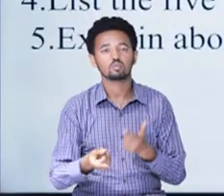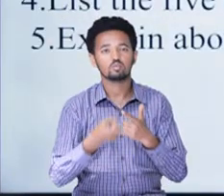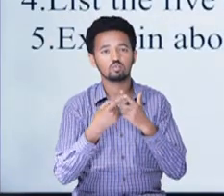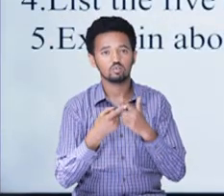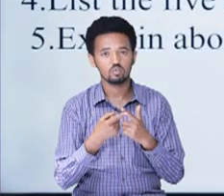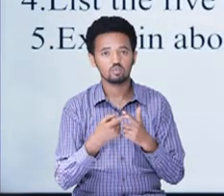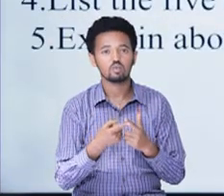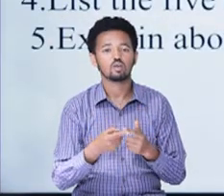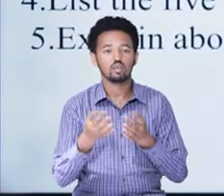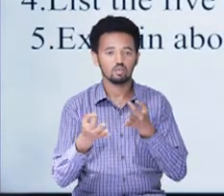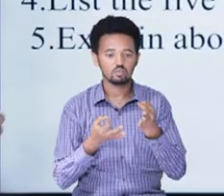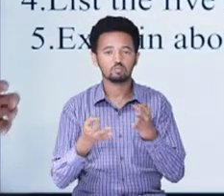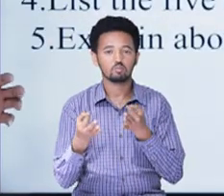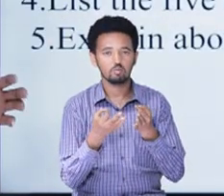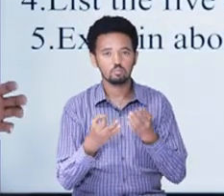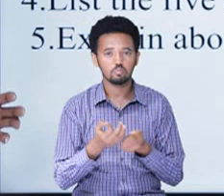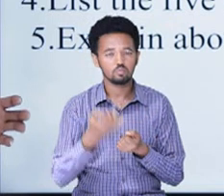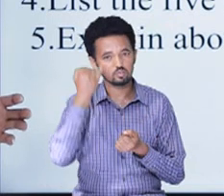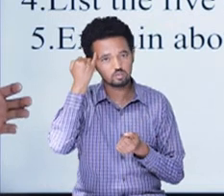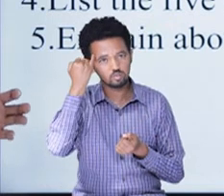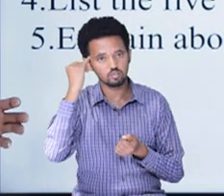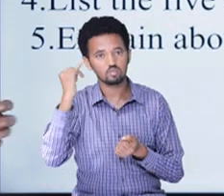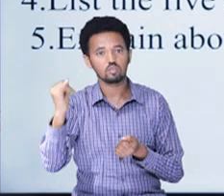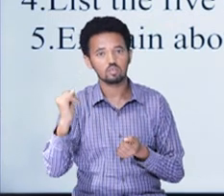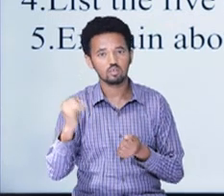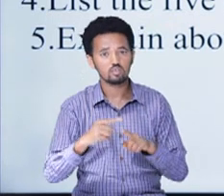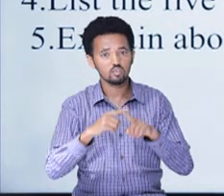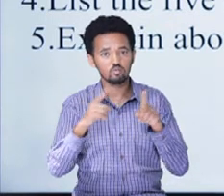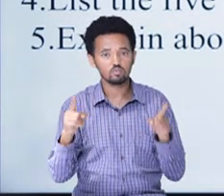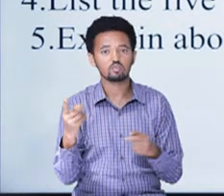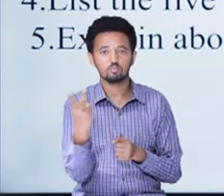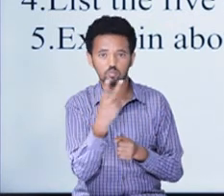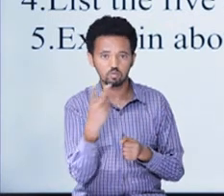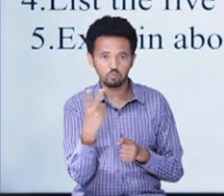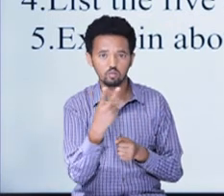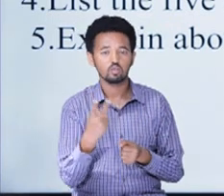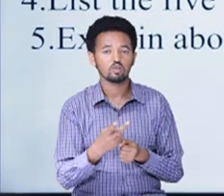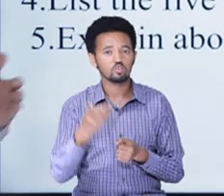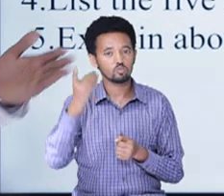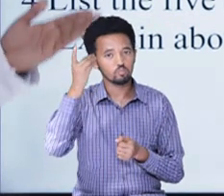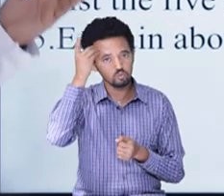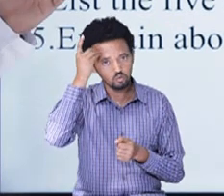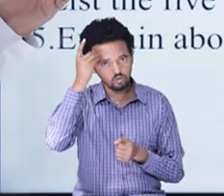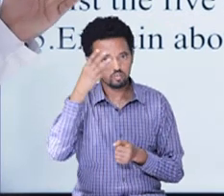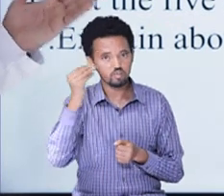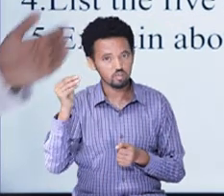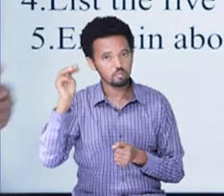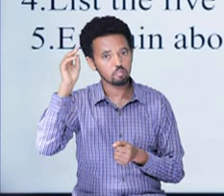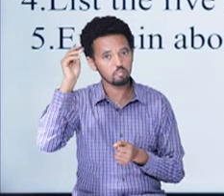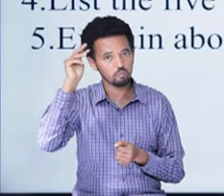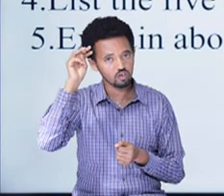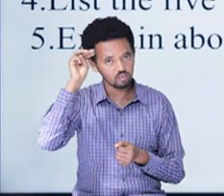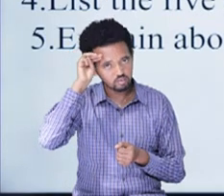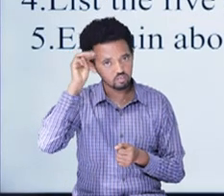Second, explain the ideal difference between Du Bois and Marcus